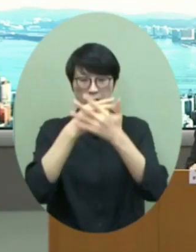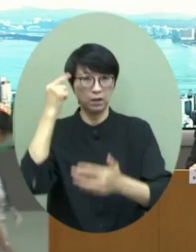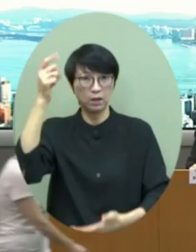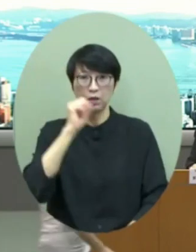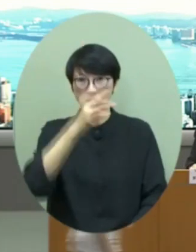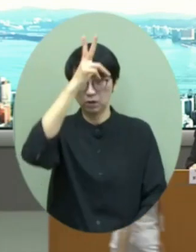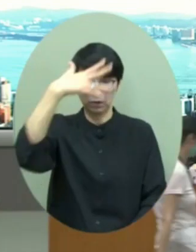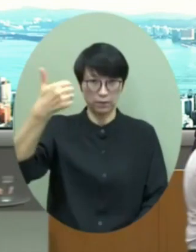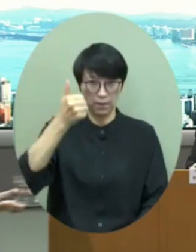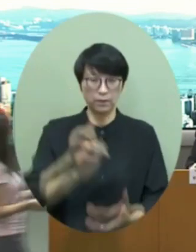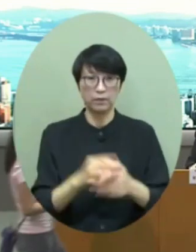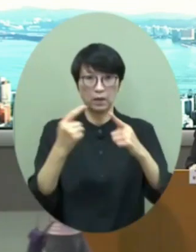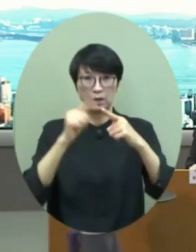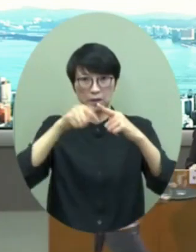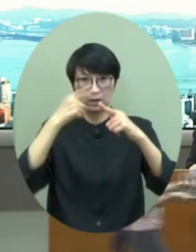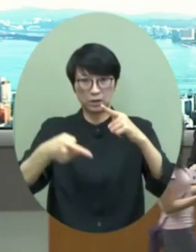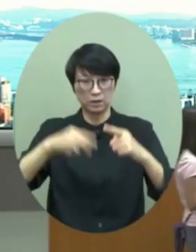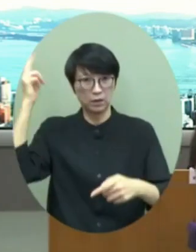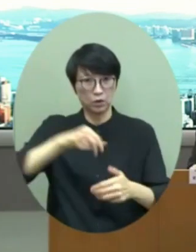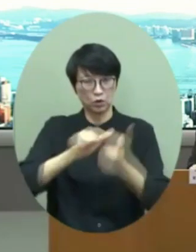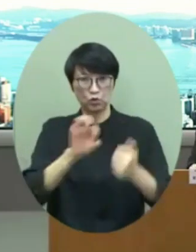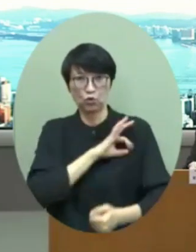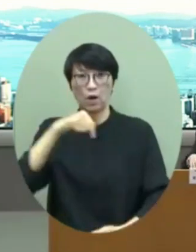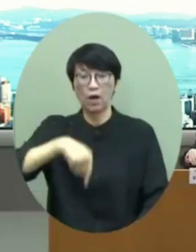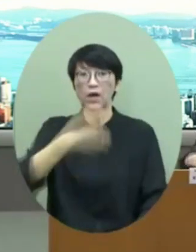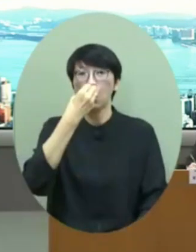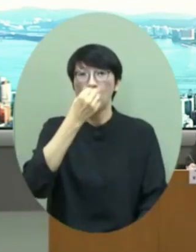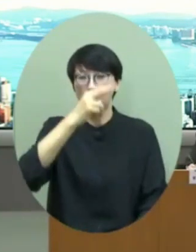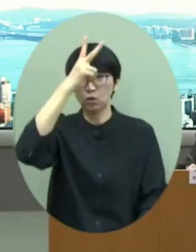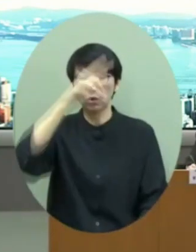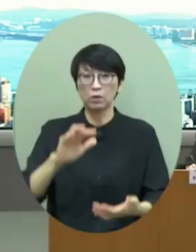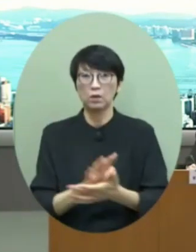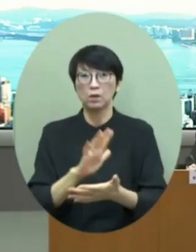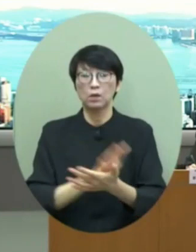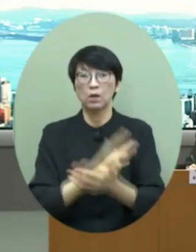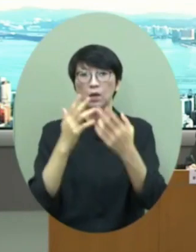the Central CTV. Now,